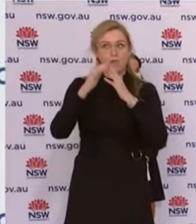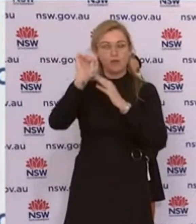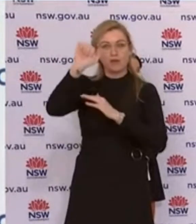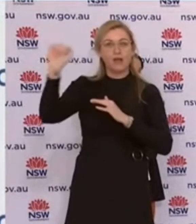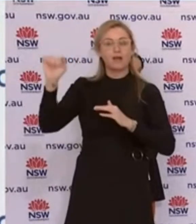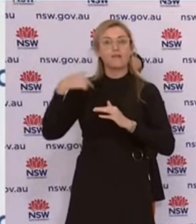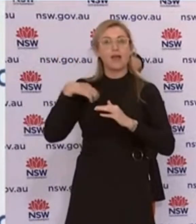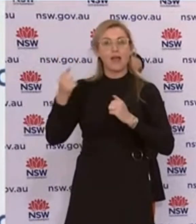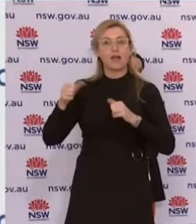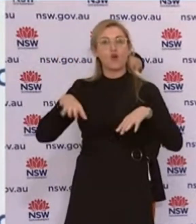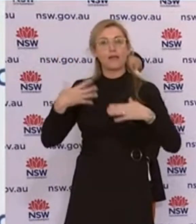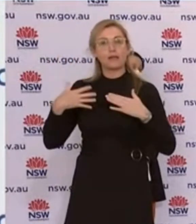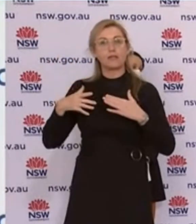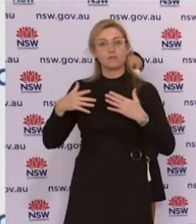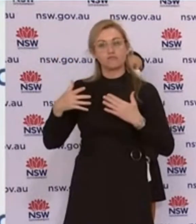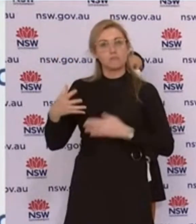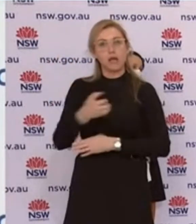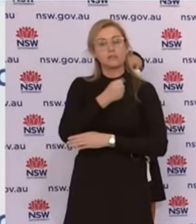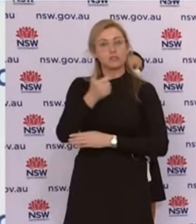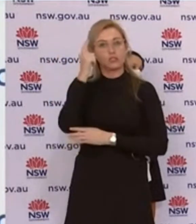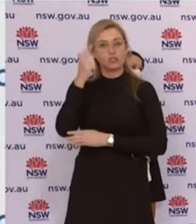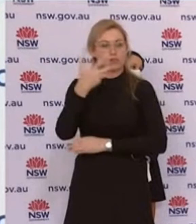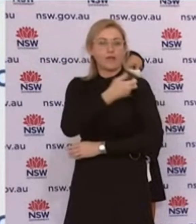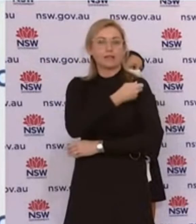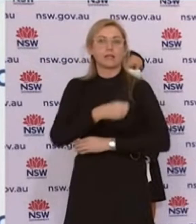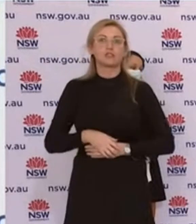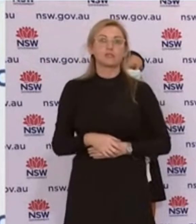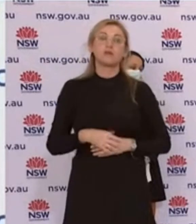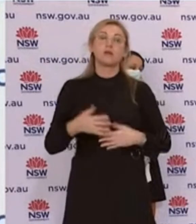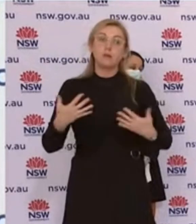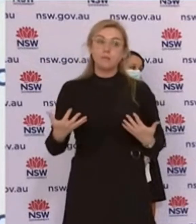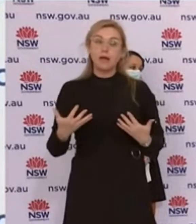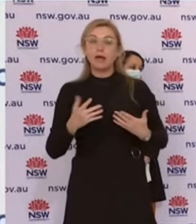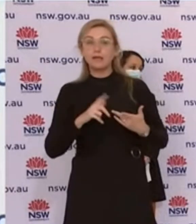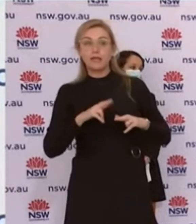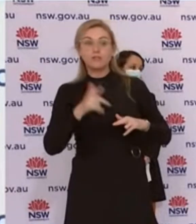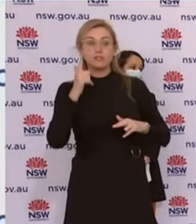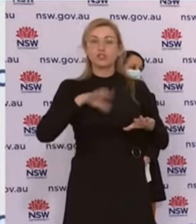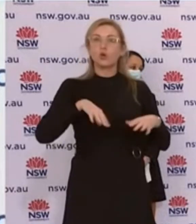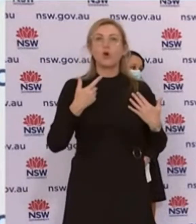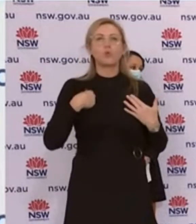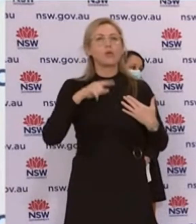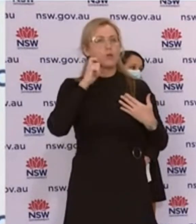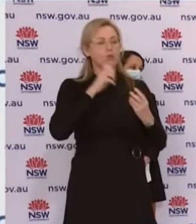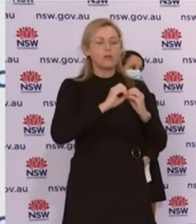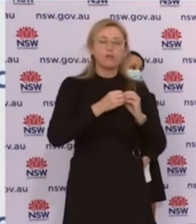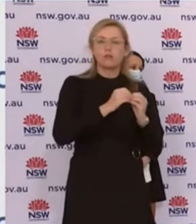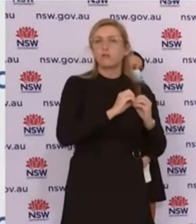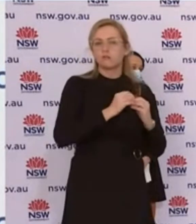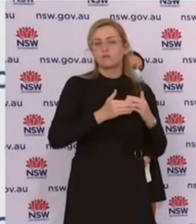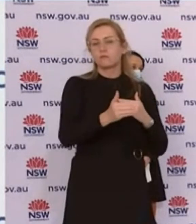have mandated for their teachers to be fully vaccinated. So their issues and challenges we'll work through, but I'm so